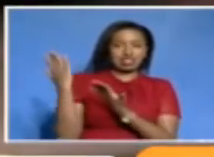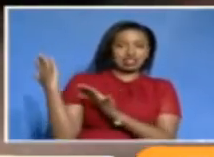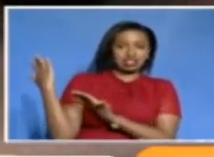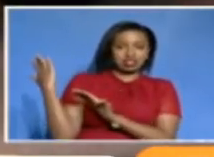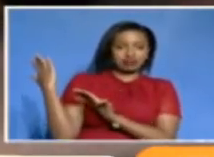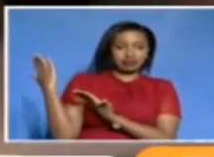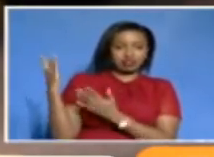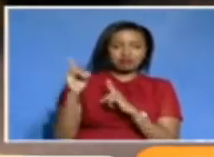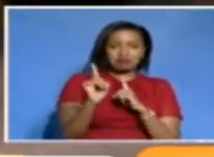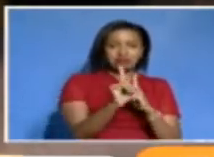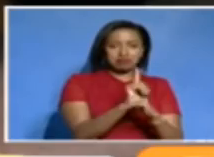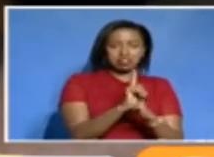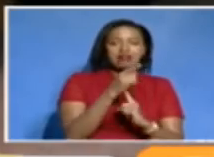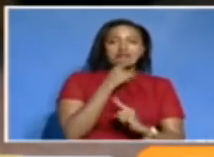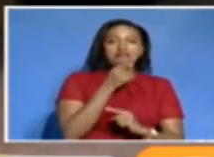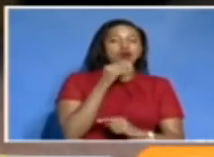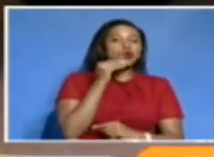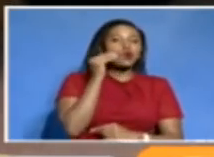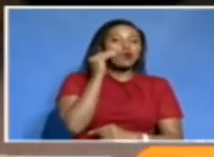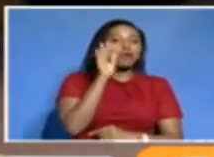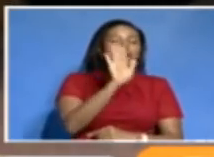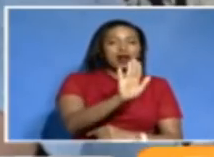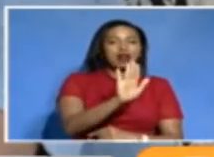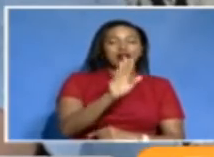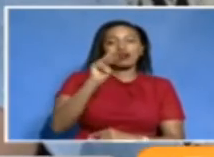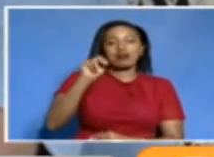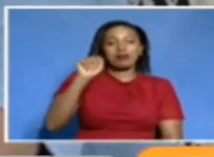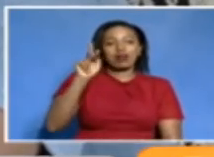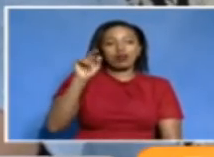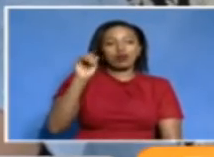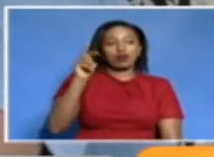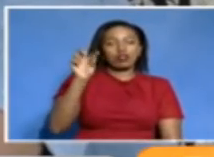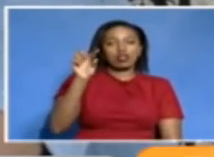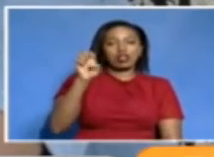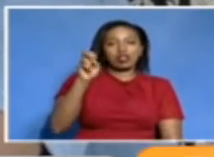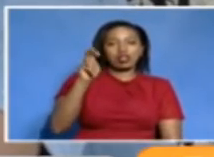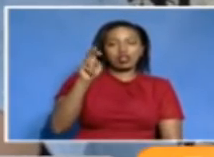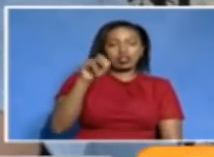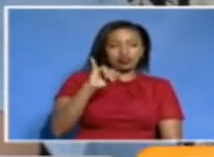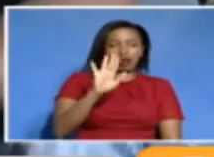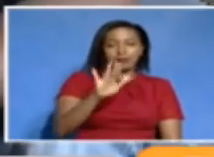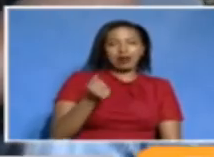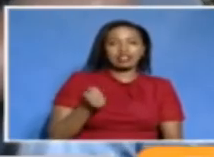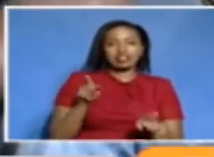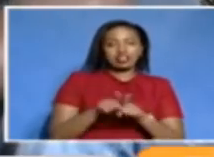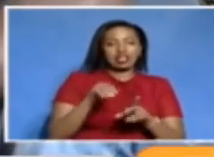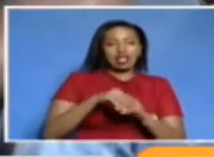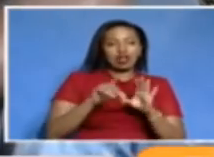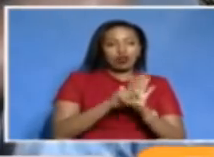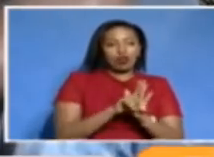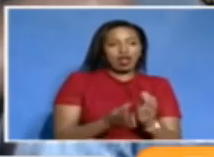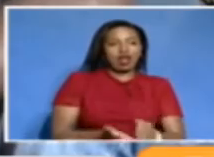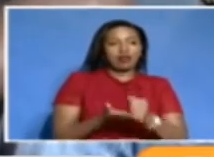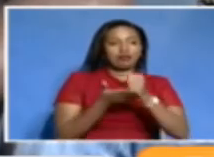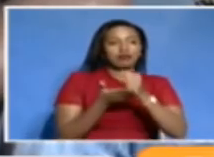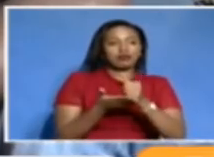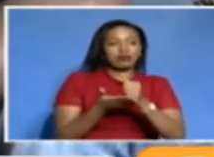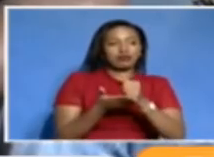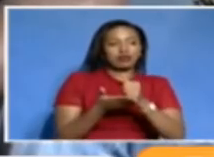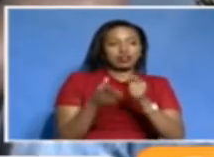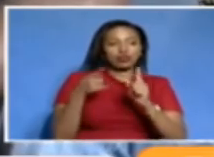We meet him at his home in Makongeni along Jogo Road. His sister-in-law helps him to calculate burial arrangements for